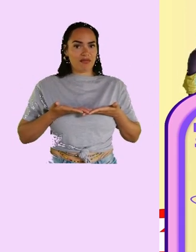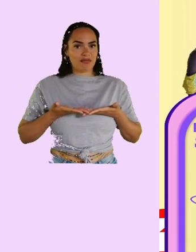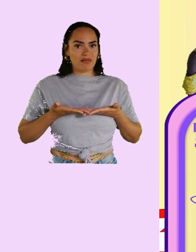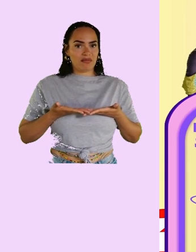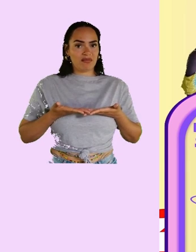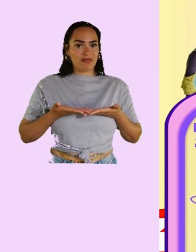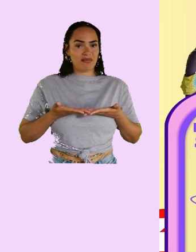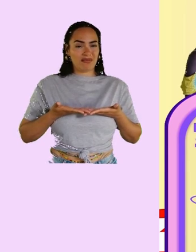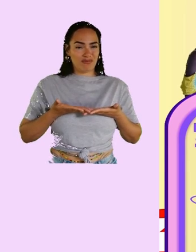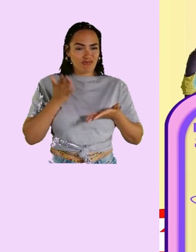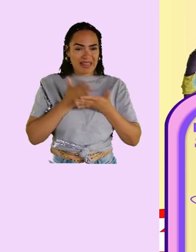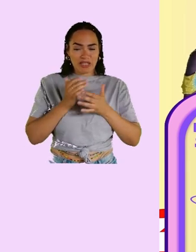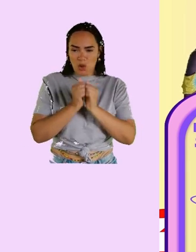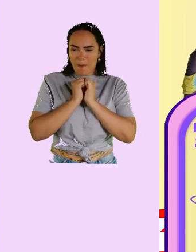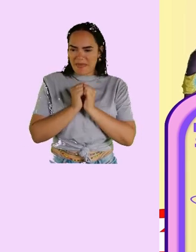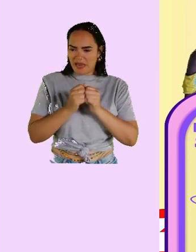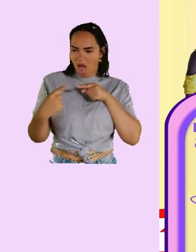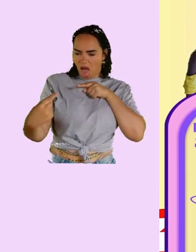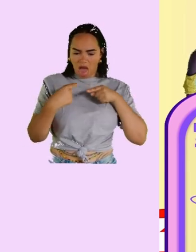That's worth competing against ourselves?